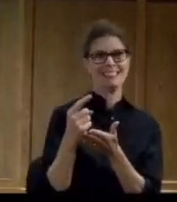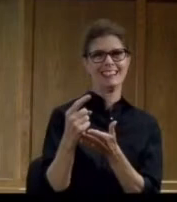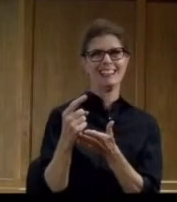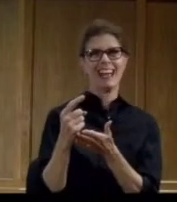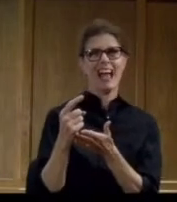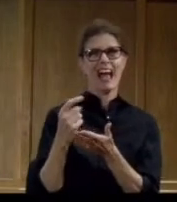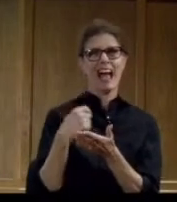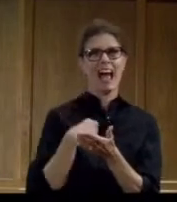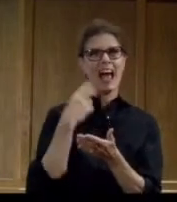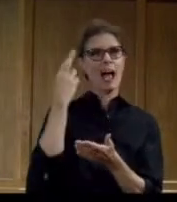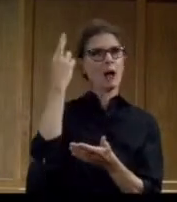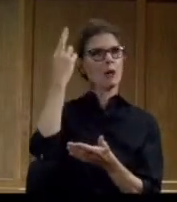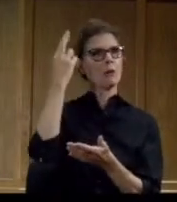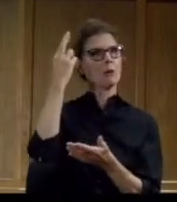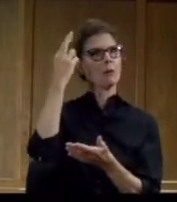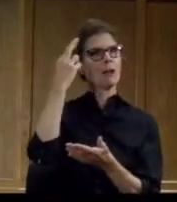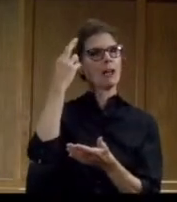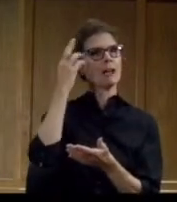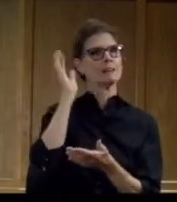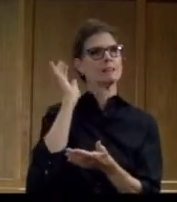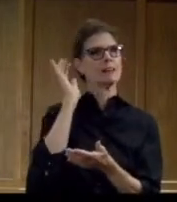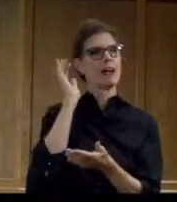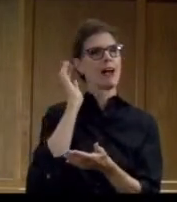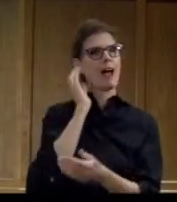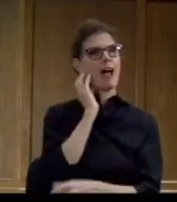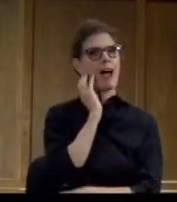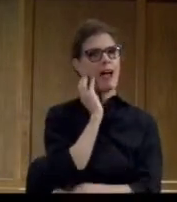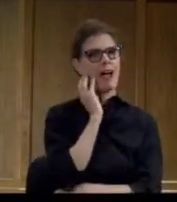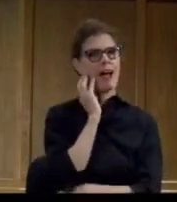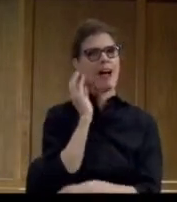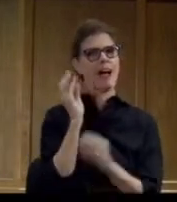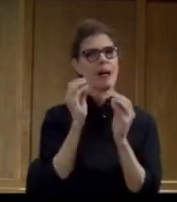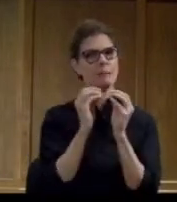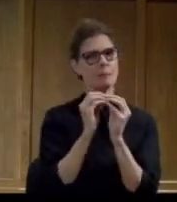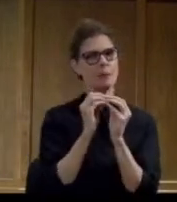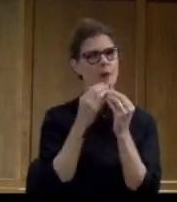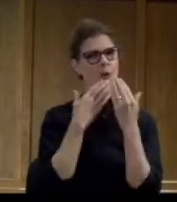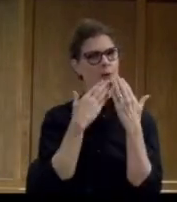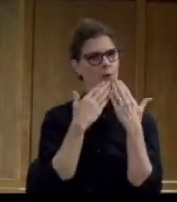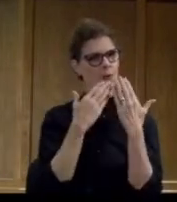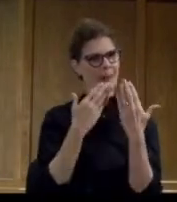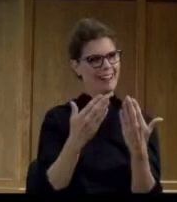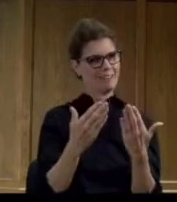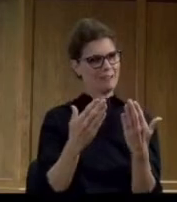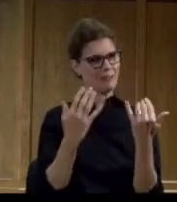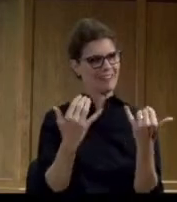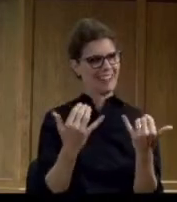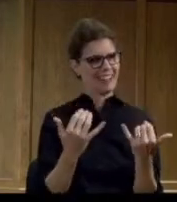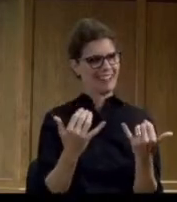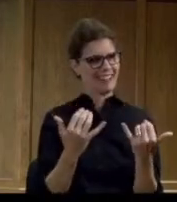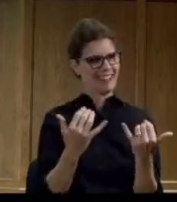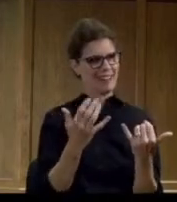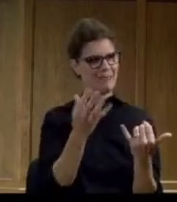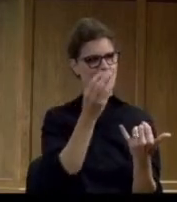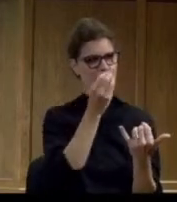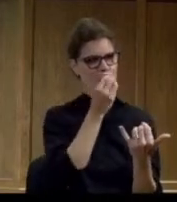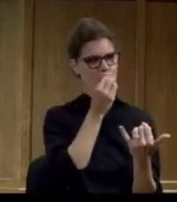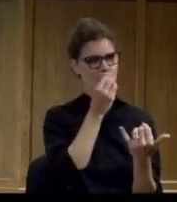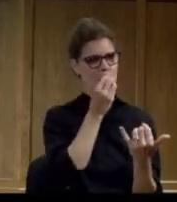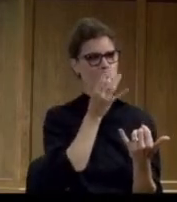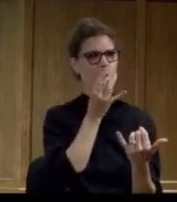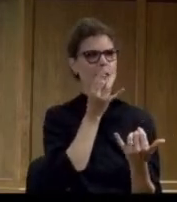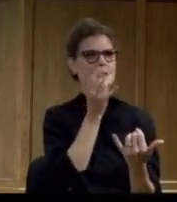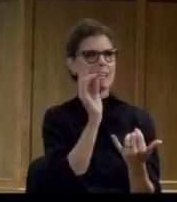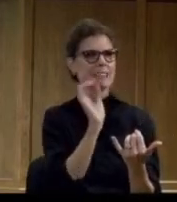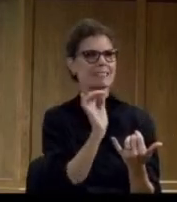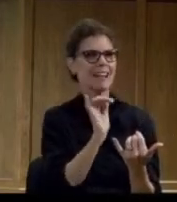what I have found myself doing is I am a lot more grateful for the taste of food. When something is taken away, you